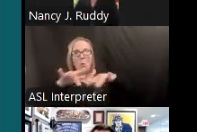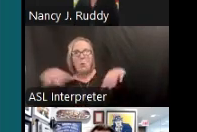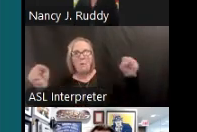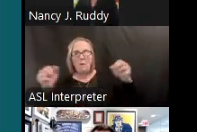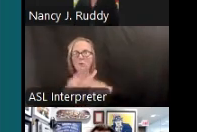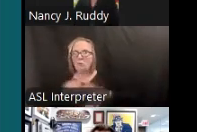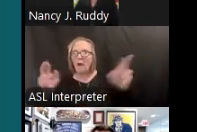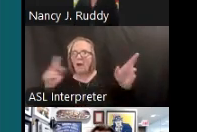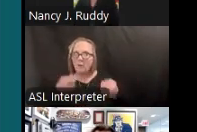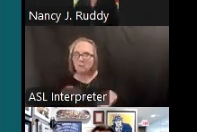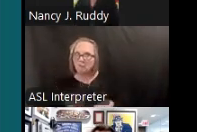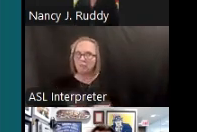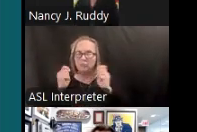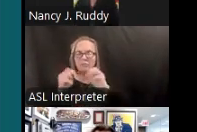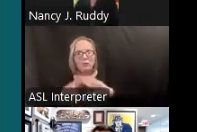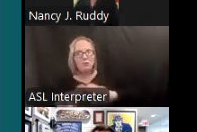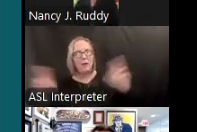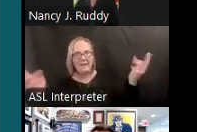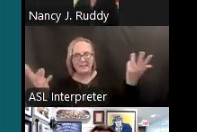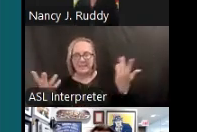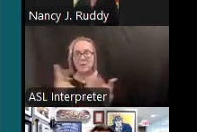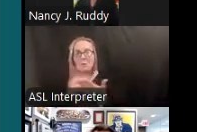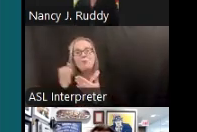a project that is